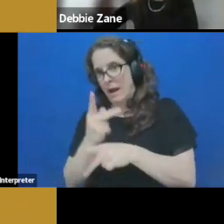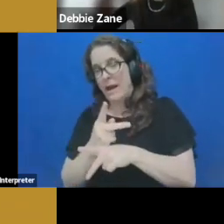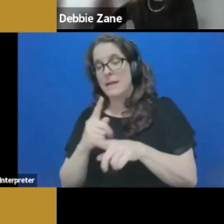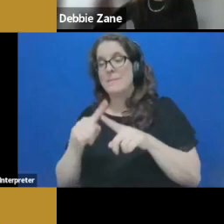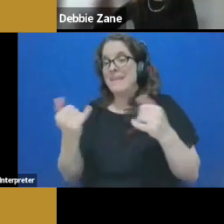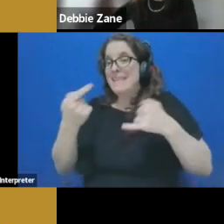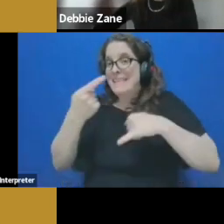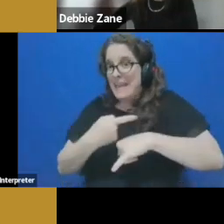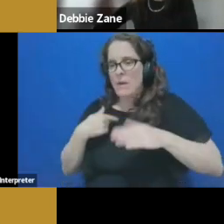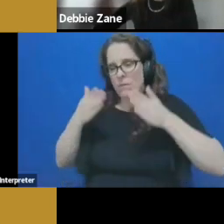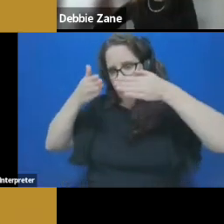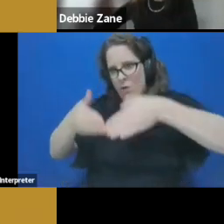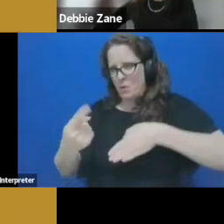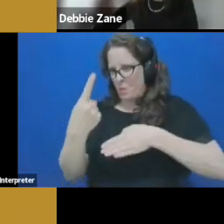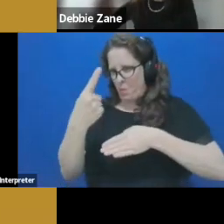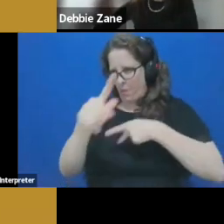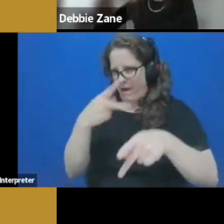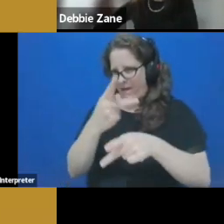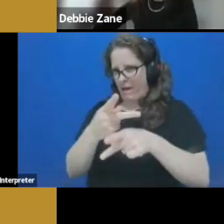please.